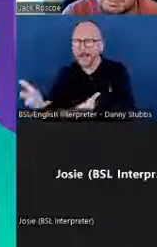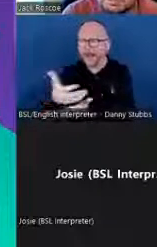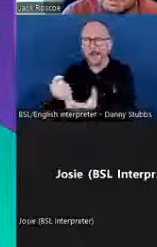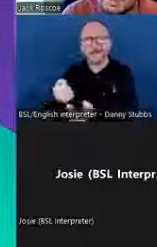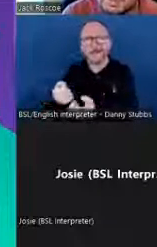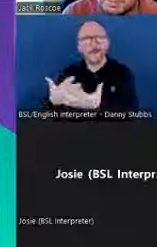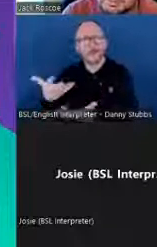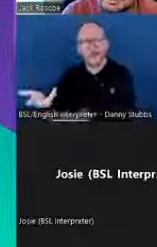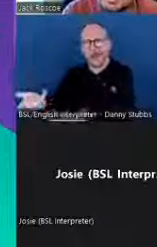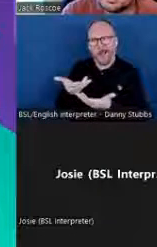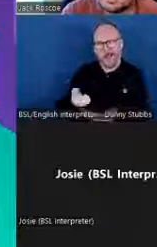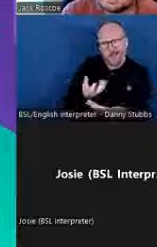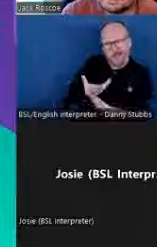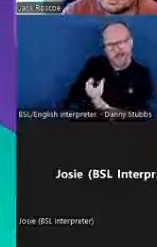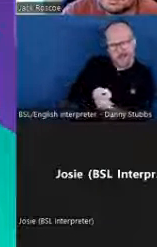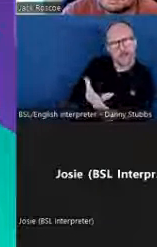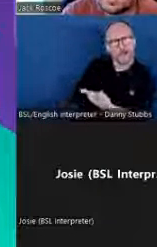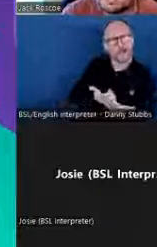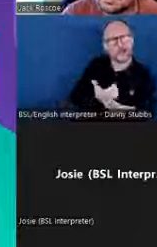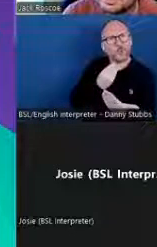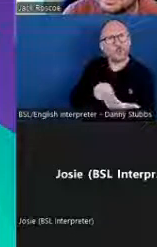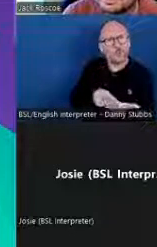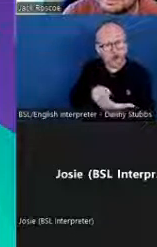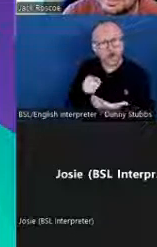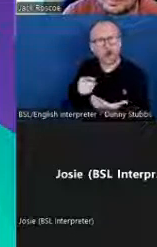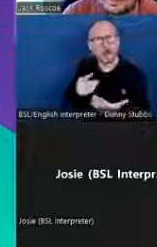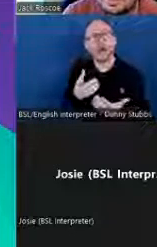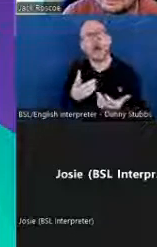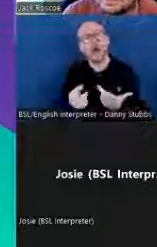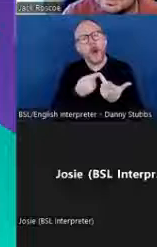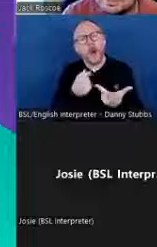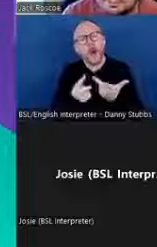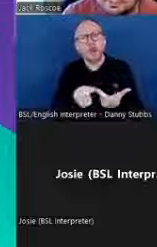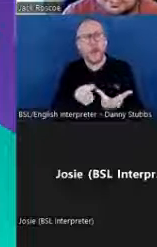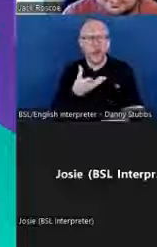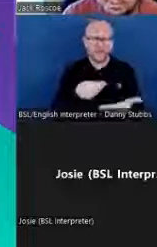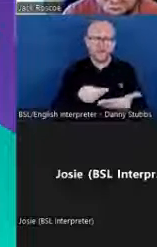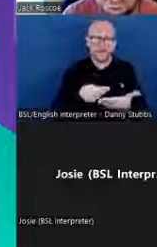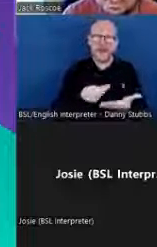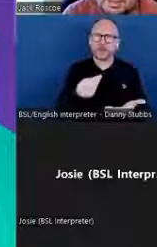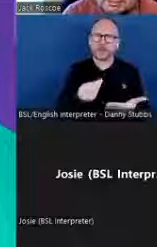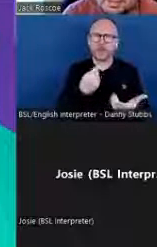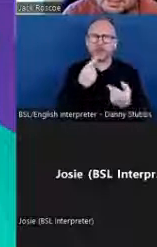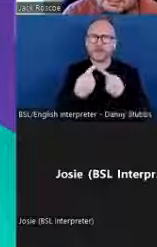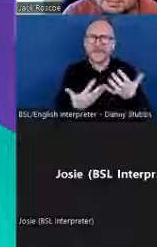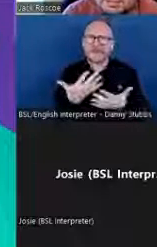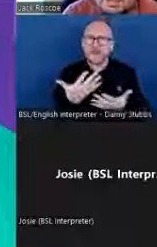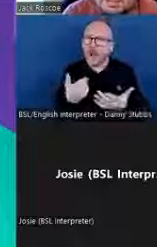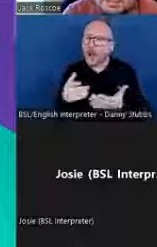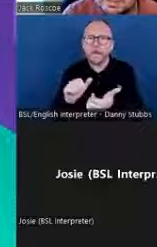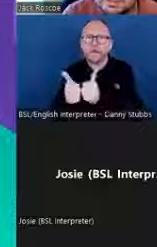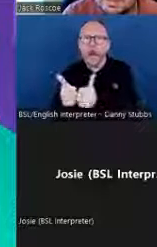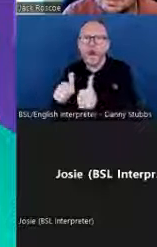of the partner organisation is reporting financial data about the benefits that it brought them. They've also filled in surveys to give